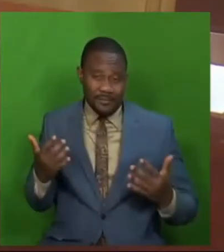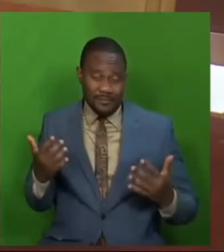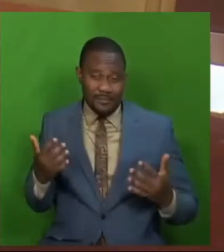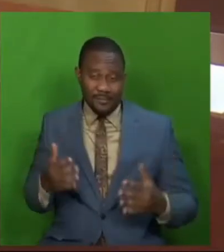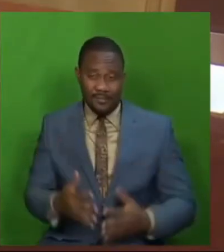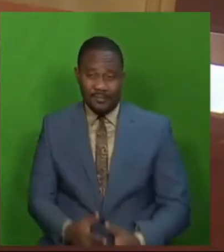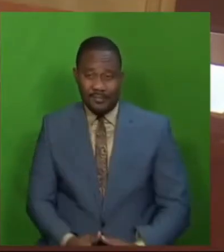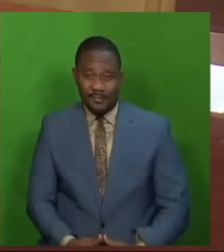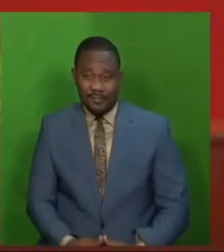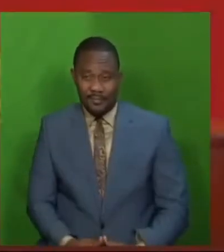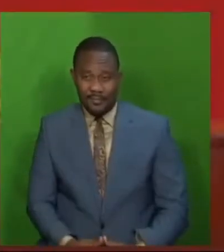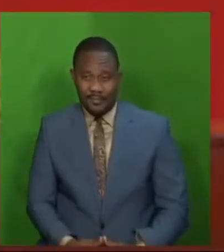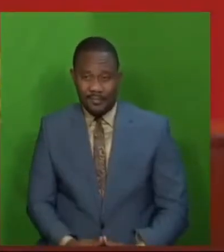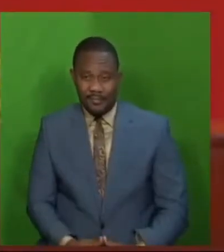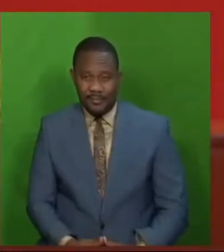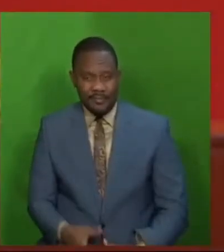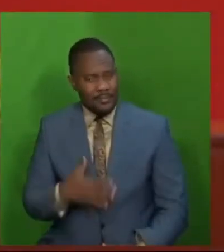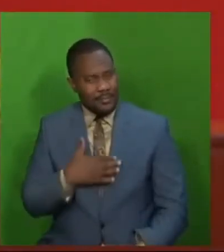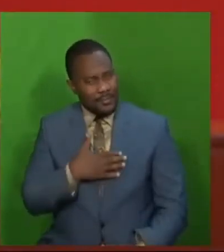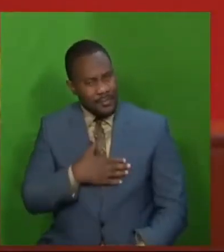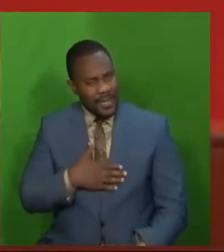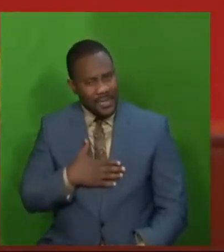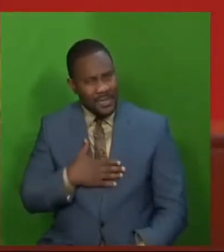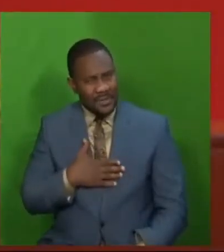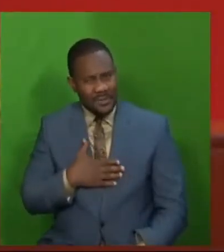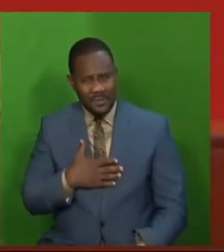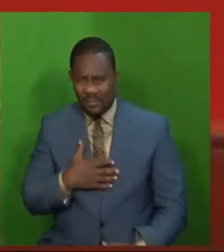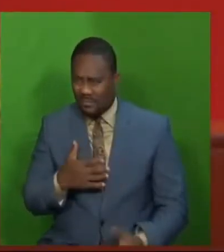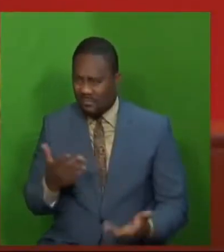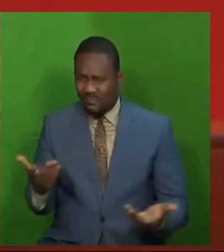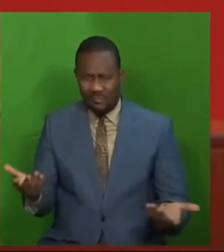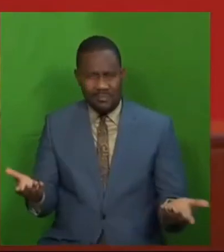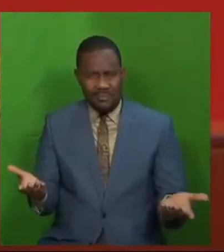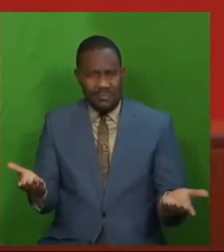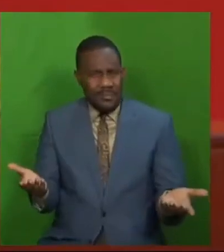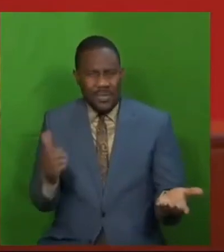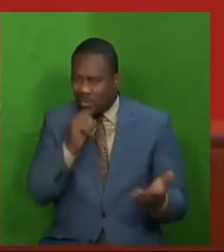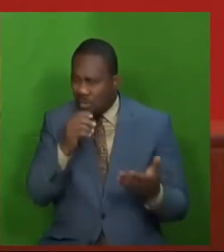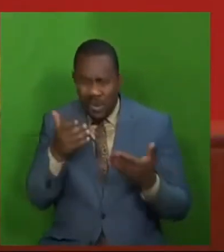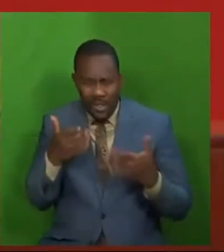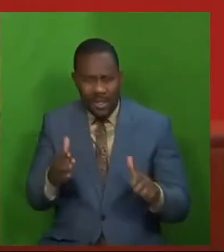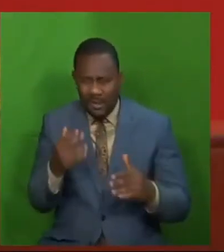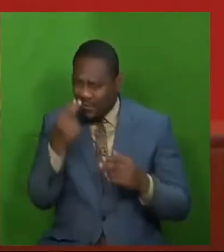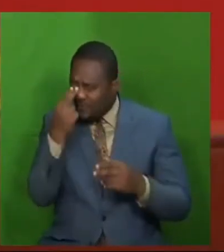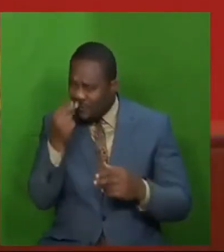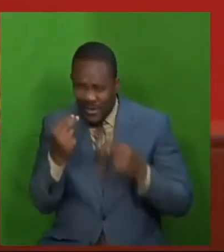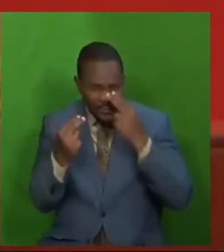Don't turn Parliament into a playground. I'm not going to tolerate that at all.